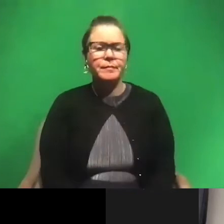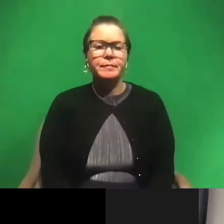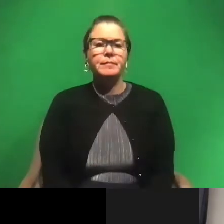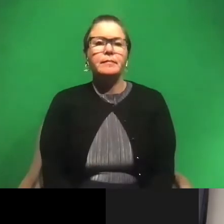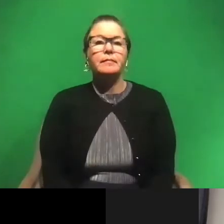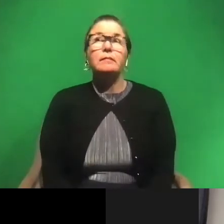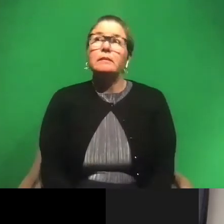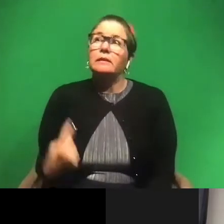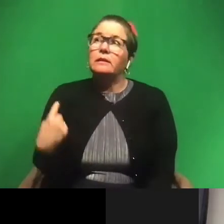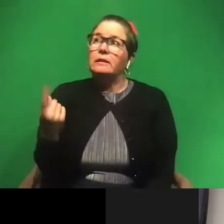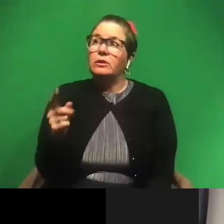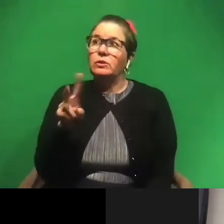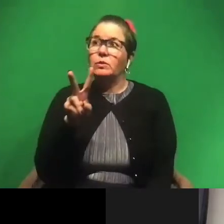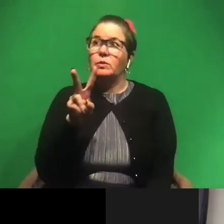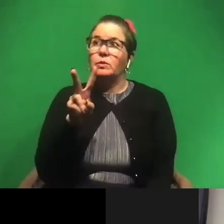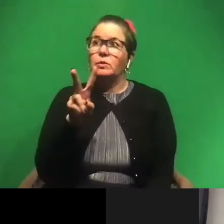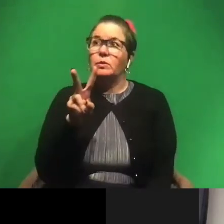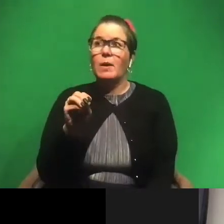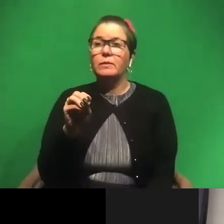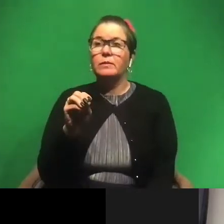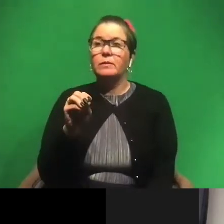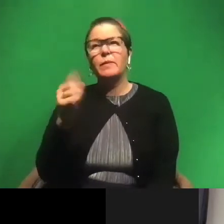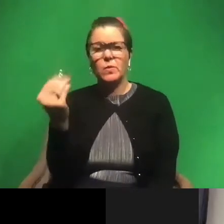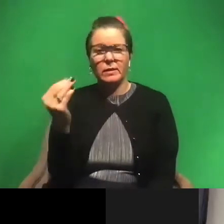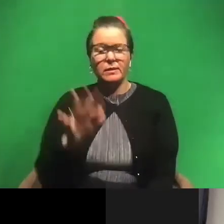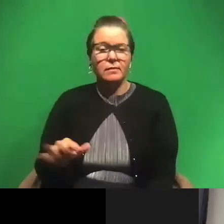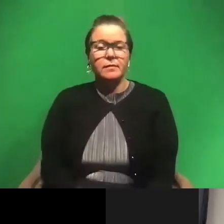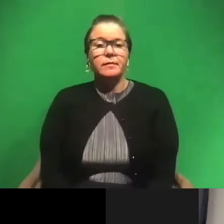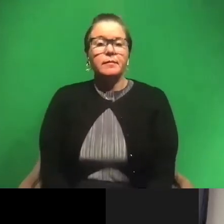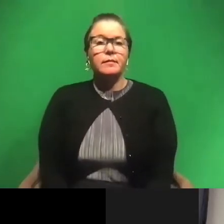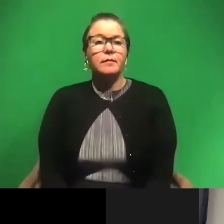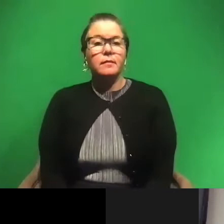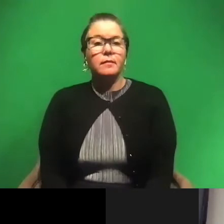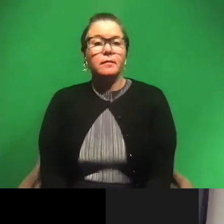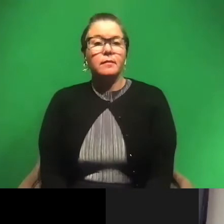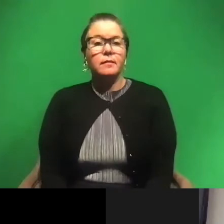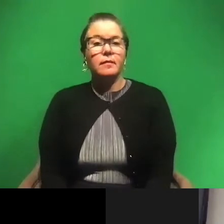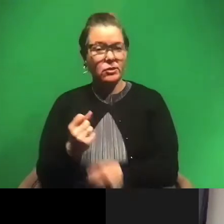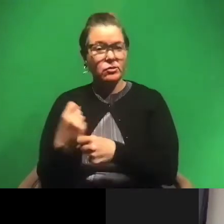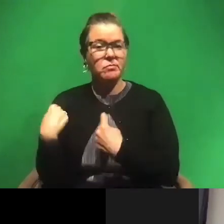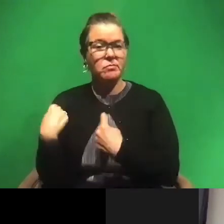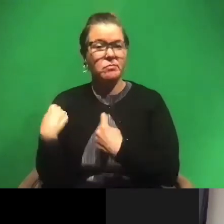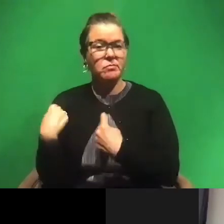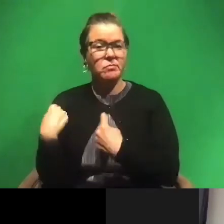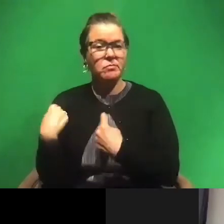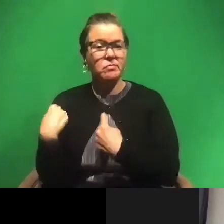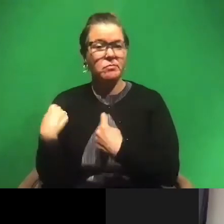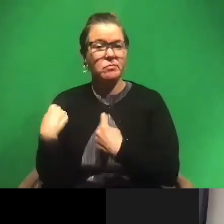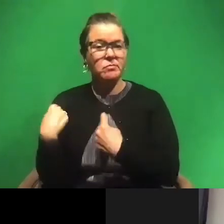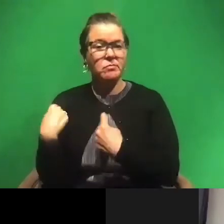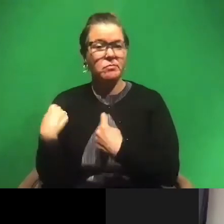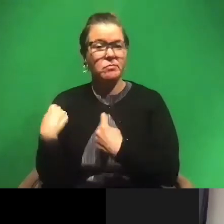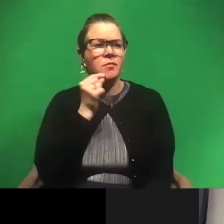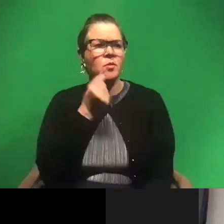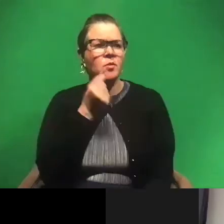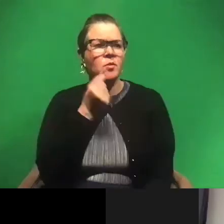Since 2014. Awesome. So 6 years. Cool. So how